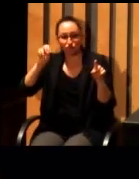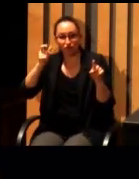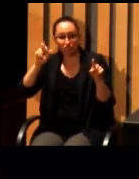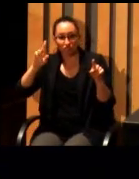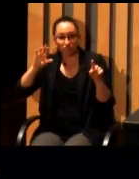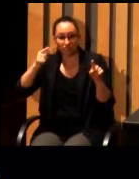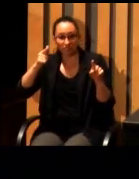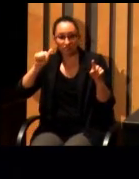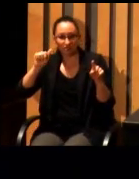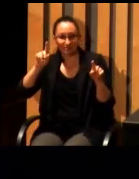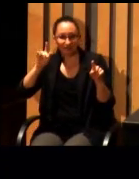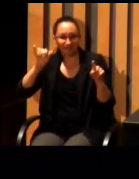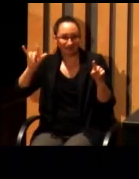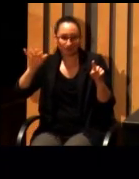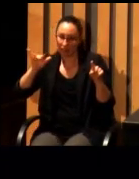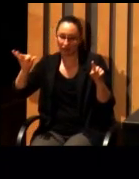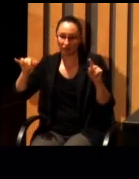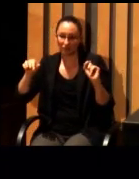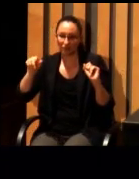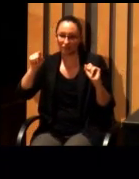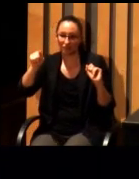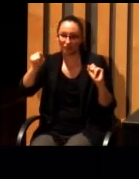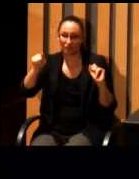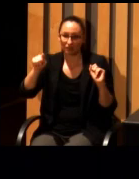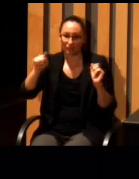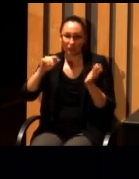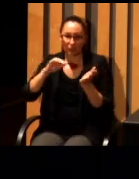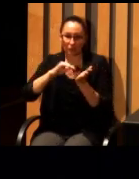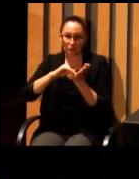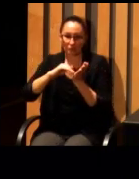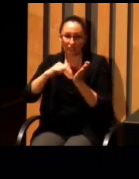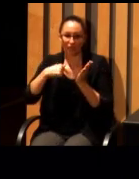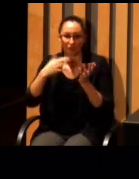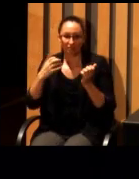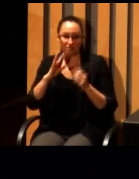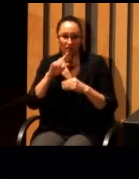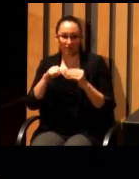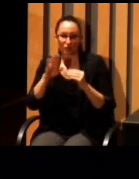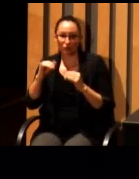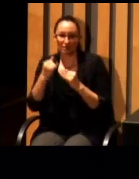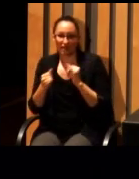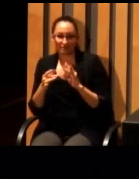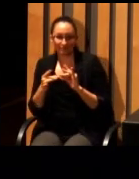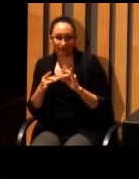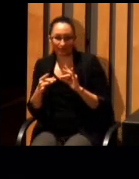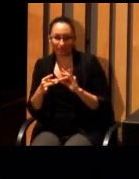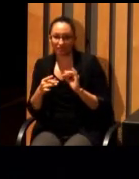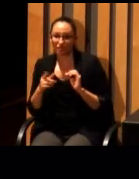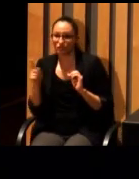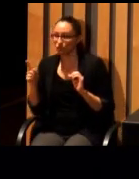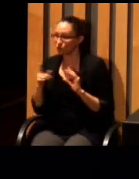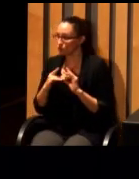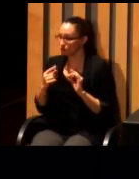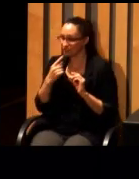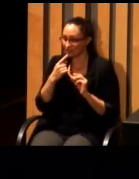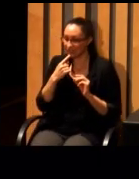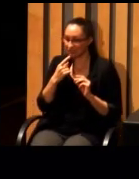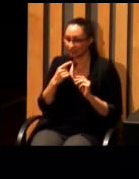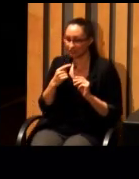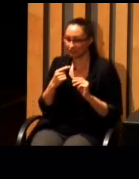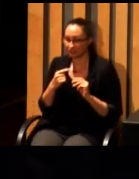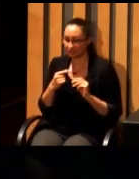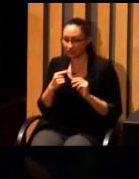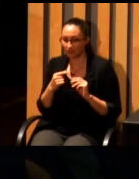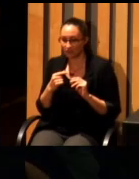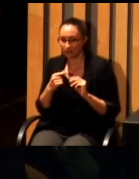With all due respect, Reverend Hagler, I'm going to push back a little bit on your last statement. You make a comment that I think the lion's